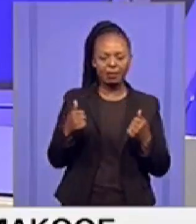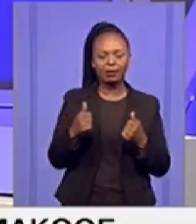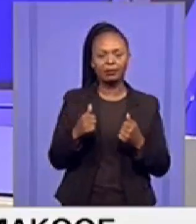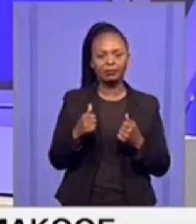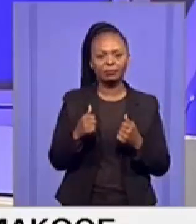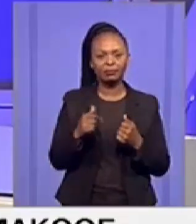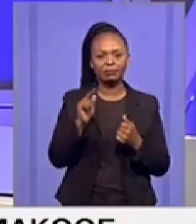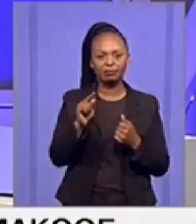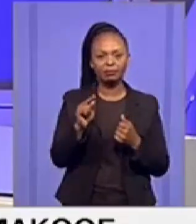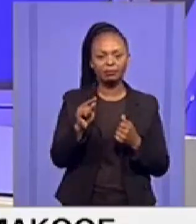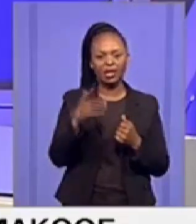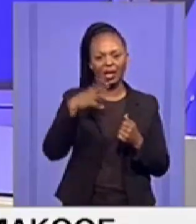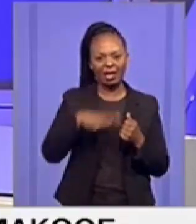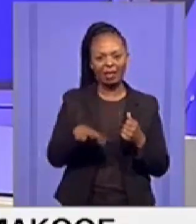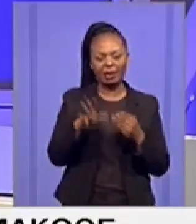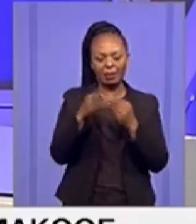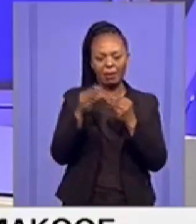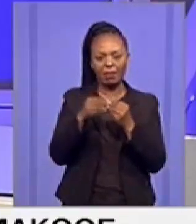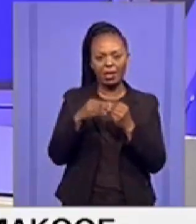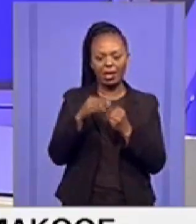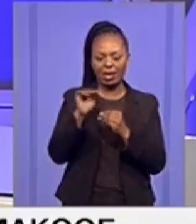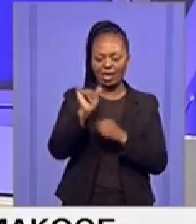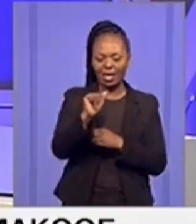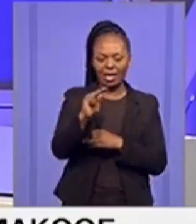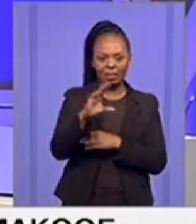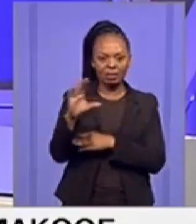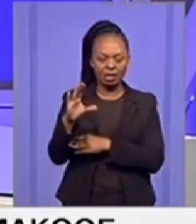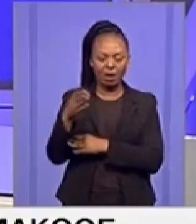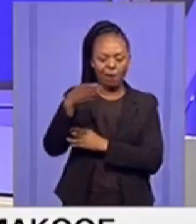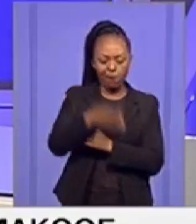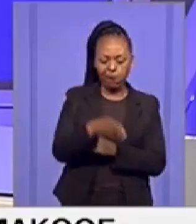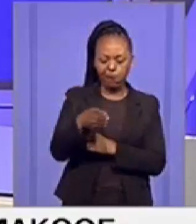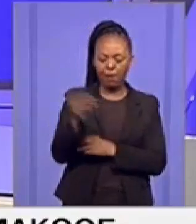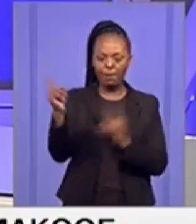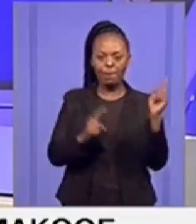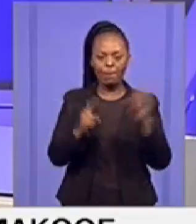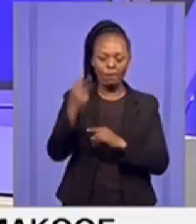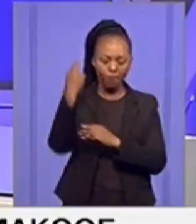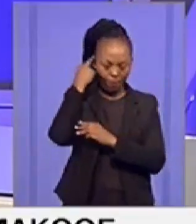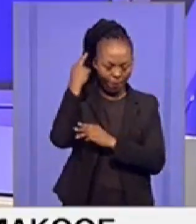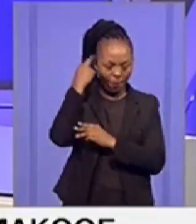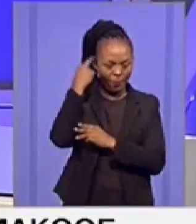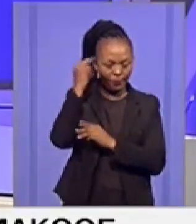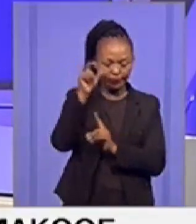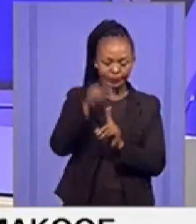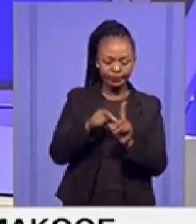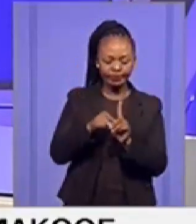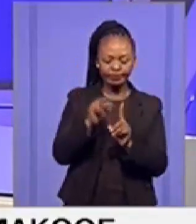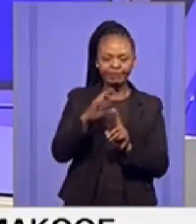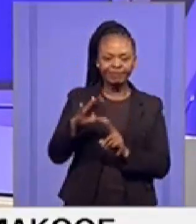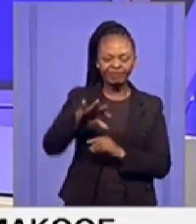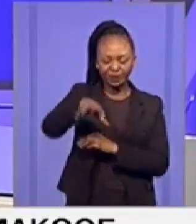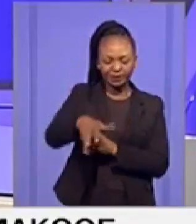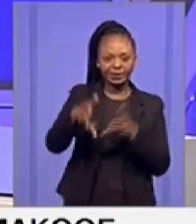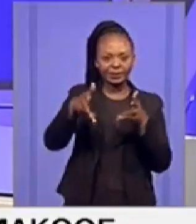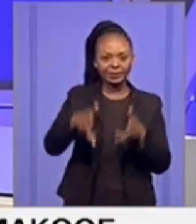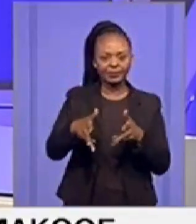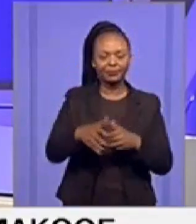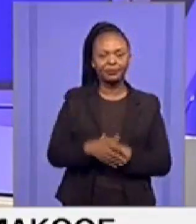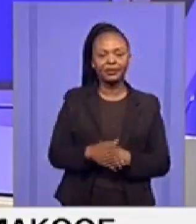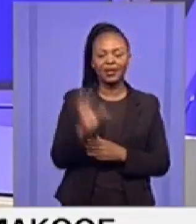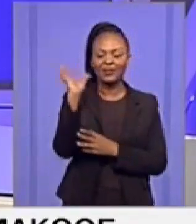go le ditho tse dingwe tsa ANC tse kenyeletsang ka hare mongodi wa mokga wa ANC ka hare ho province